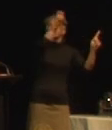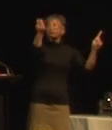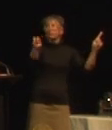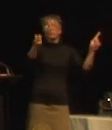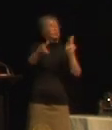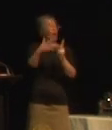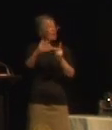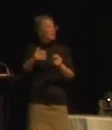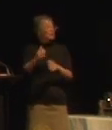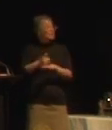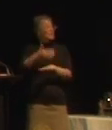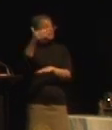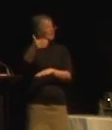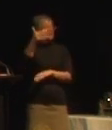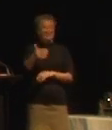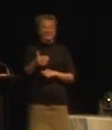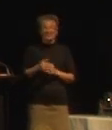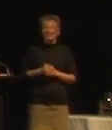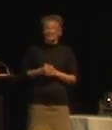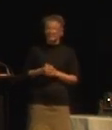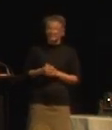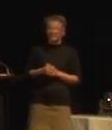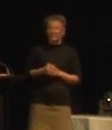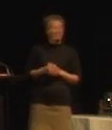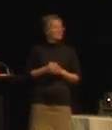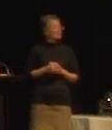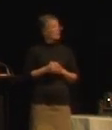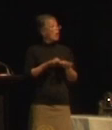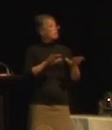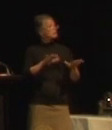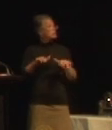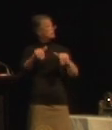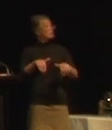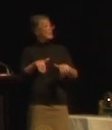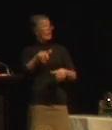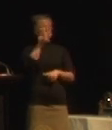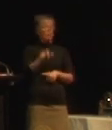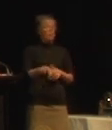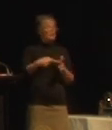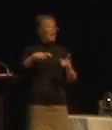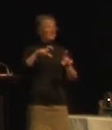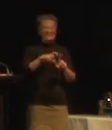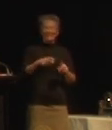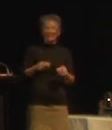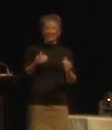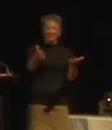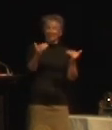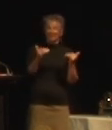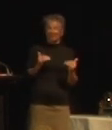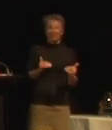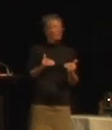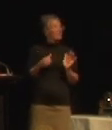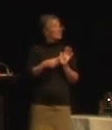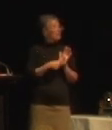databases. We have the Dictionary of New Zealand Biography ID, the British Museum Person ID, the Quora ID, the